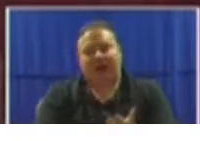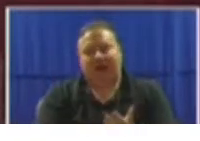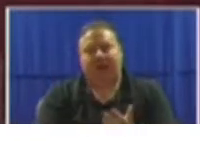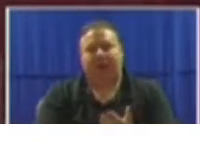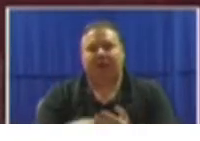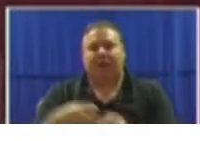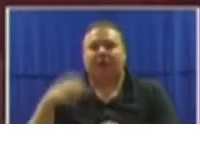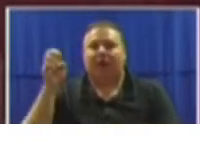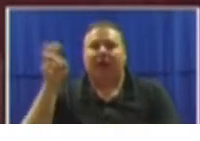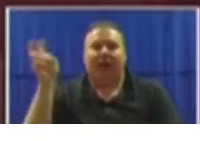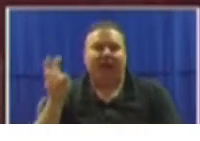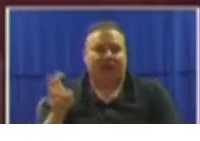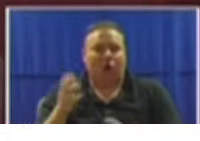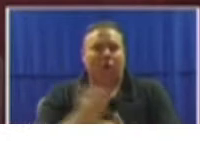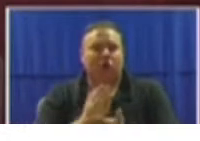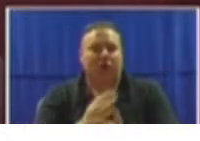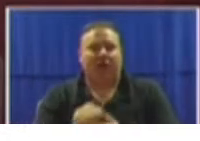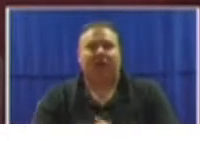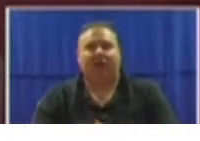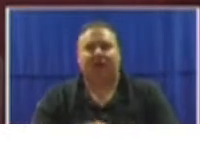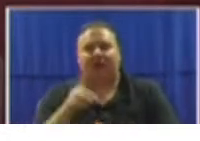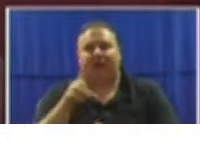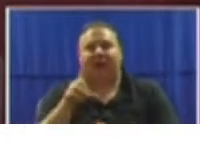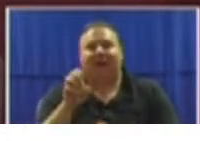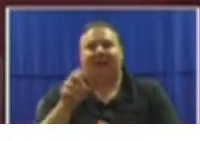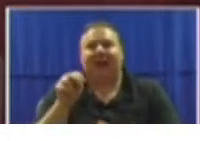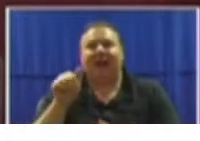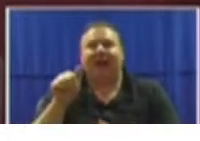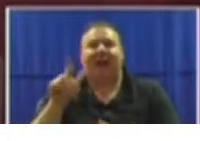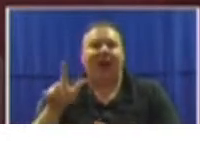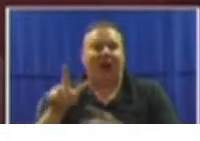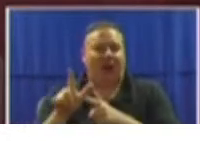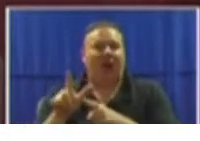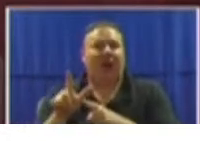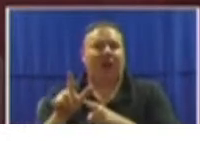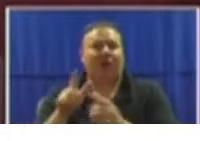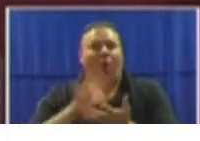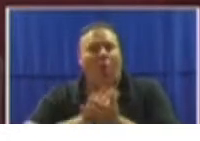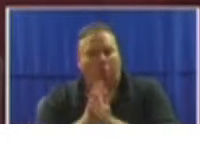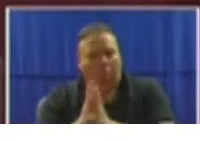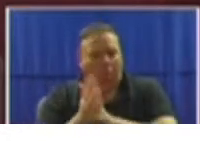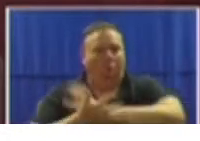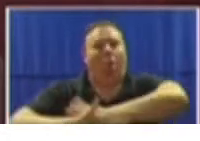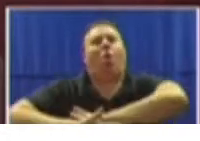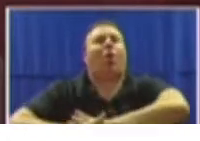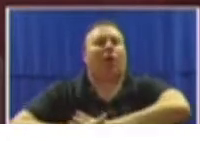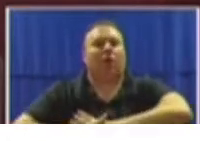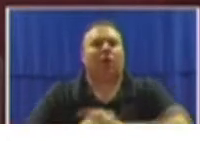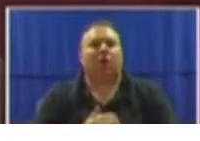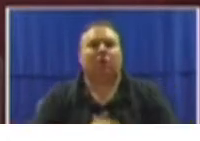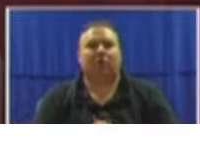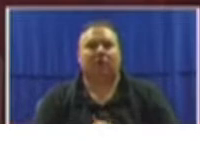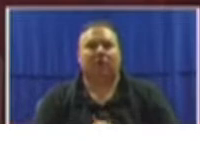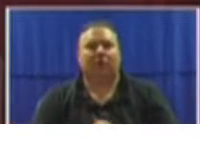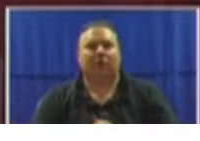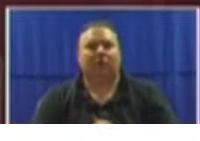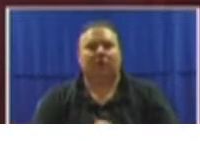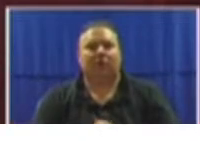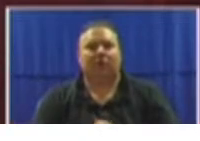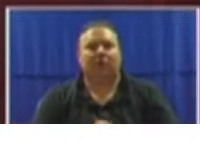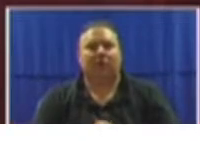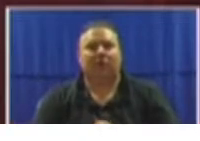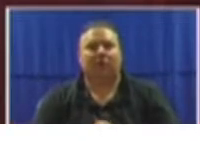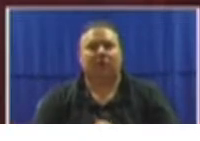shares. Denel has been stripped to the bone under the nose of Mr. Jamnandas and